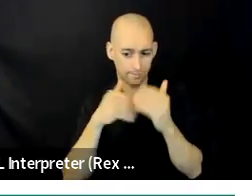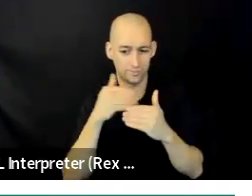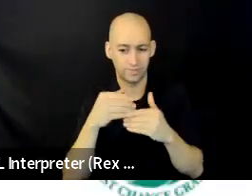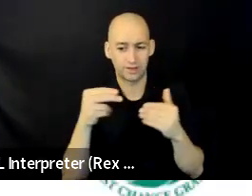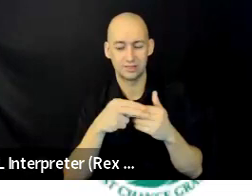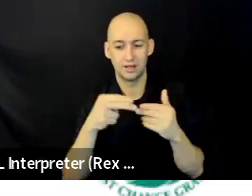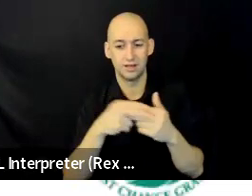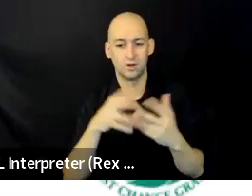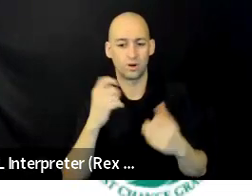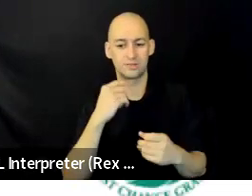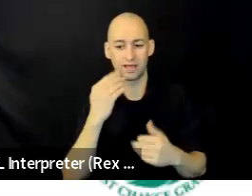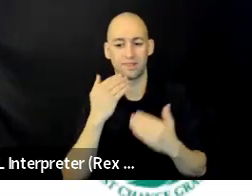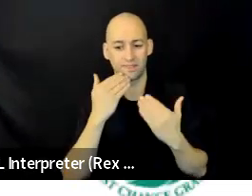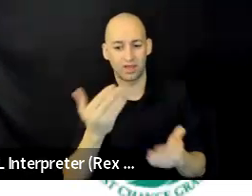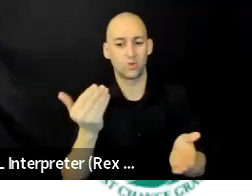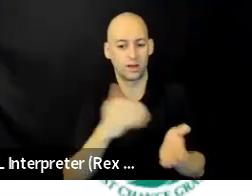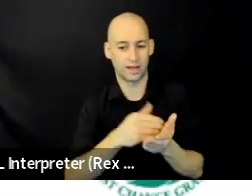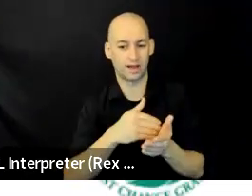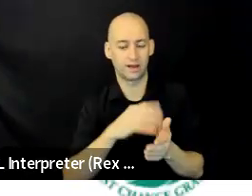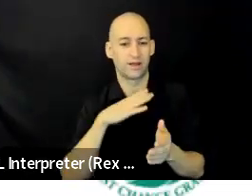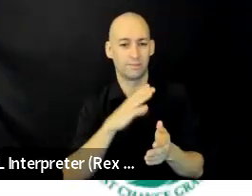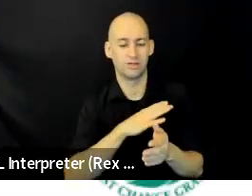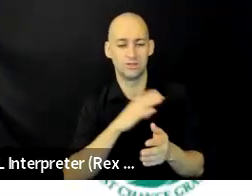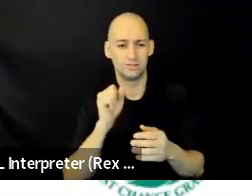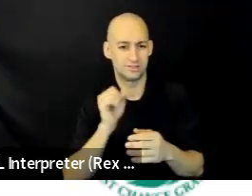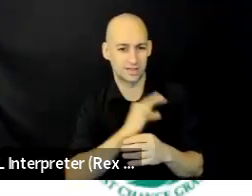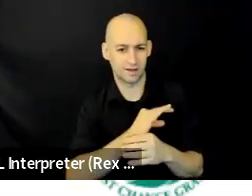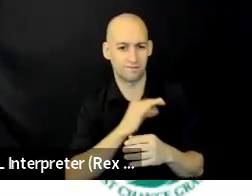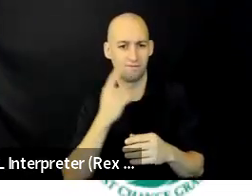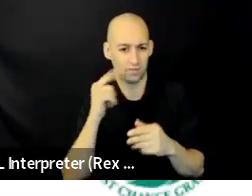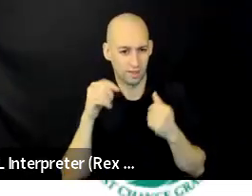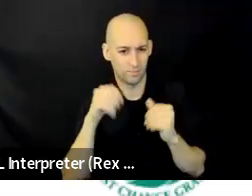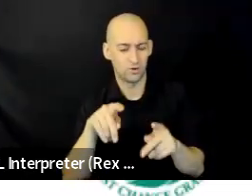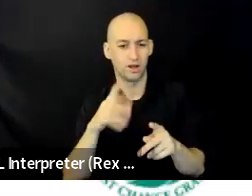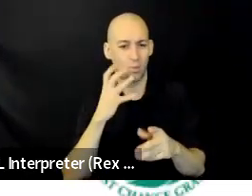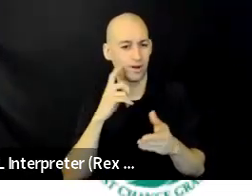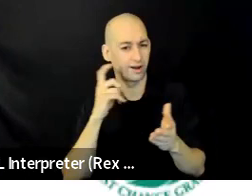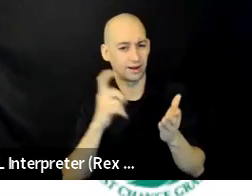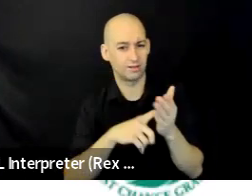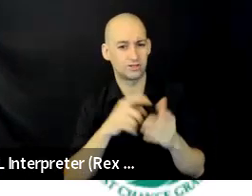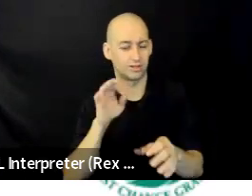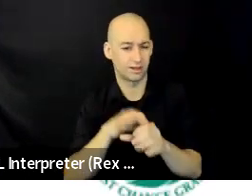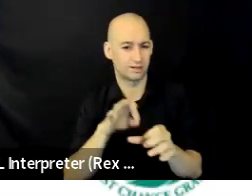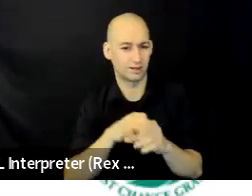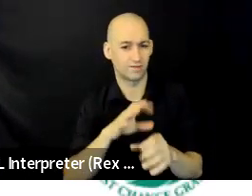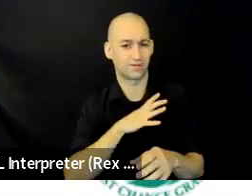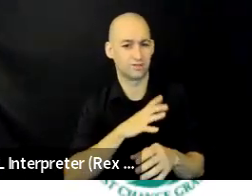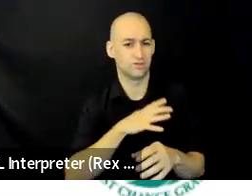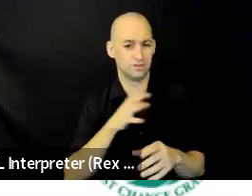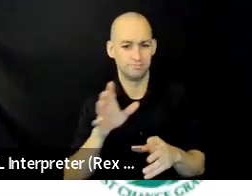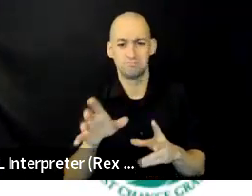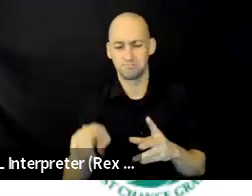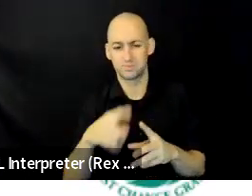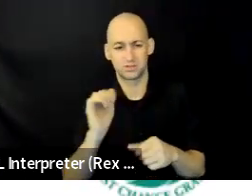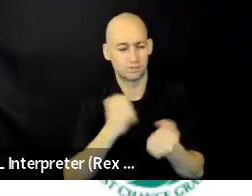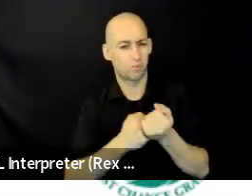I just want to say thank you again to the commission and staff for this opportunity. I want to acknowledge elected officials who've been very supportive of the project.